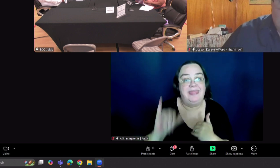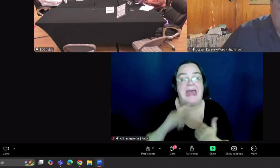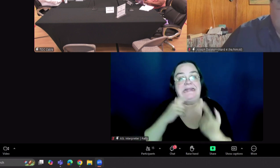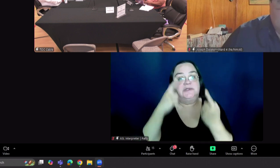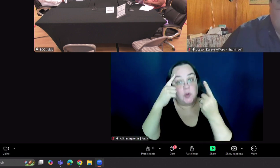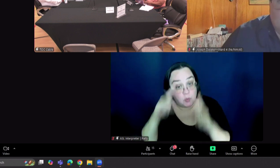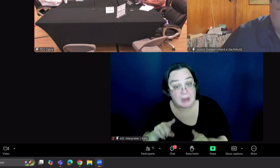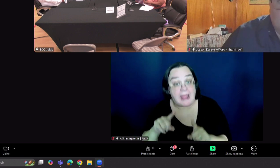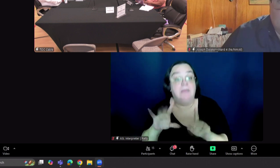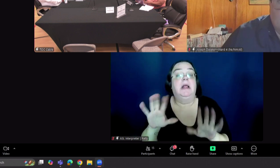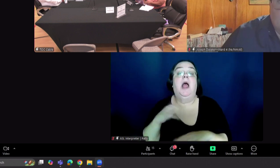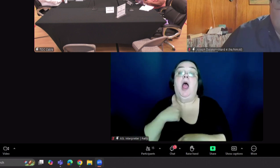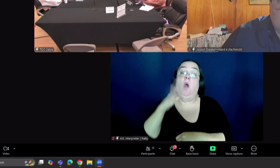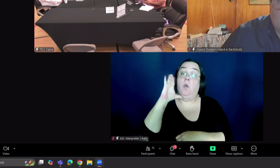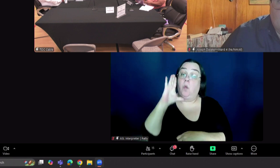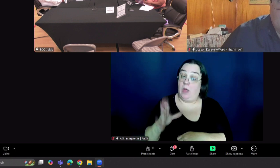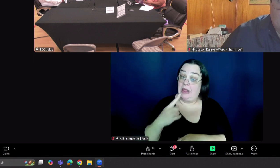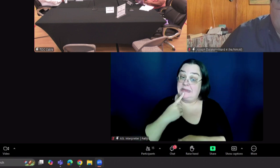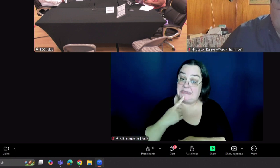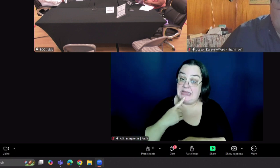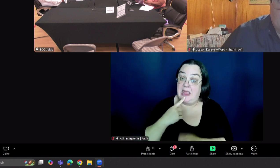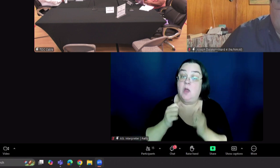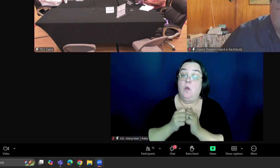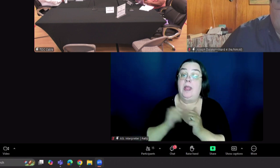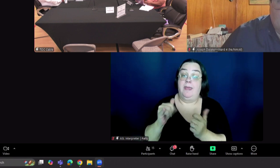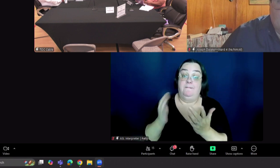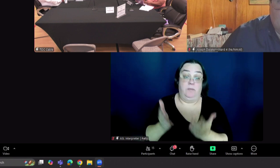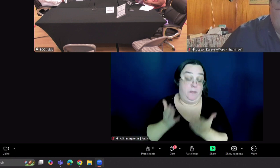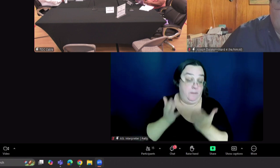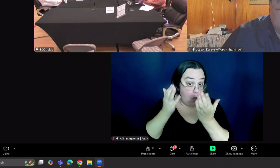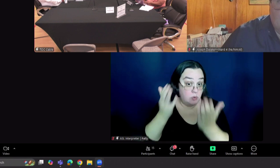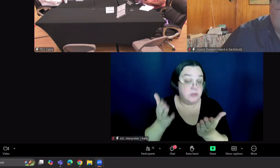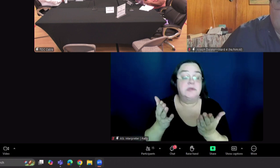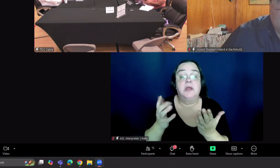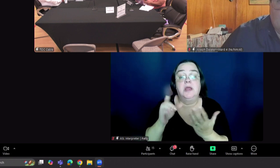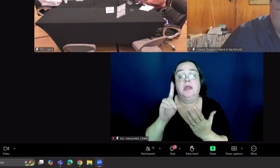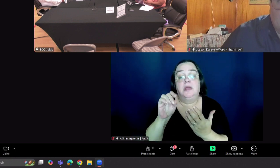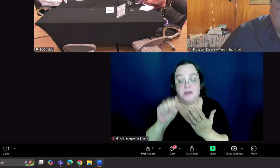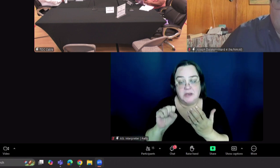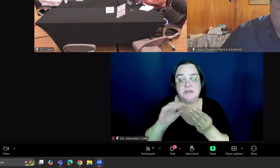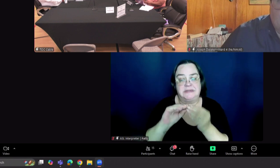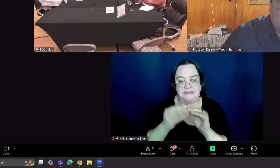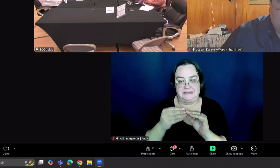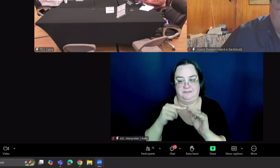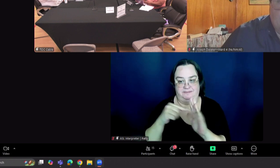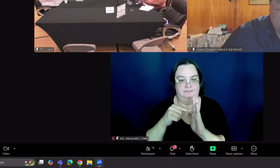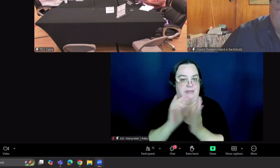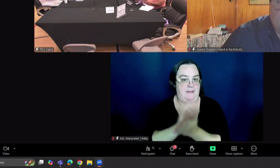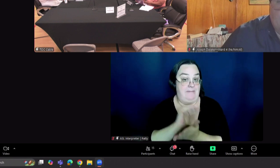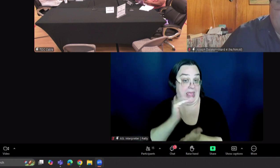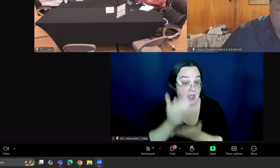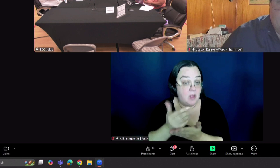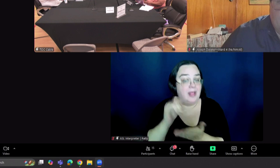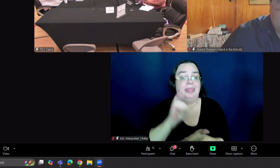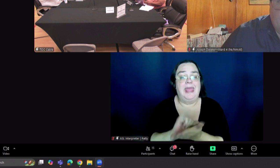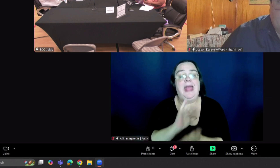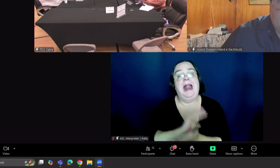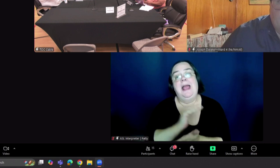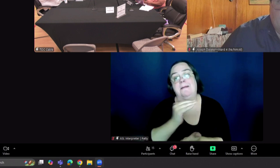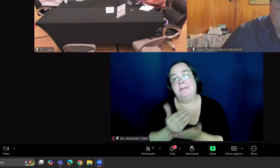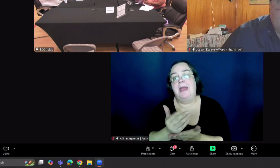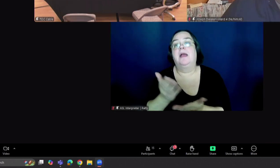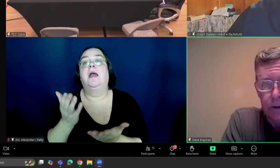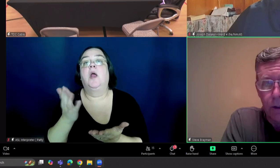will say that in the proposal, it does enumerate an amount. That amount probably will